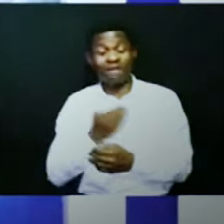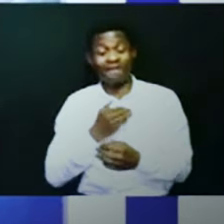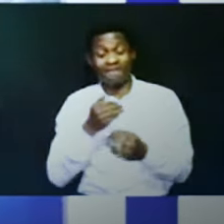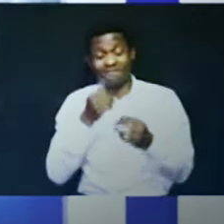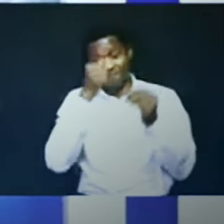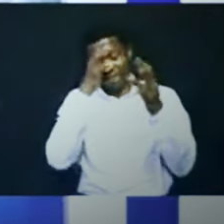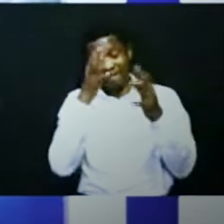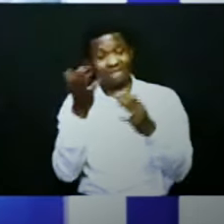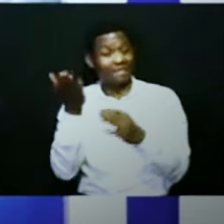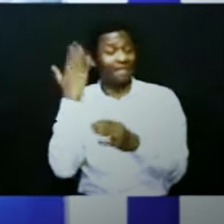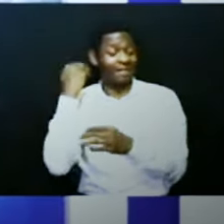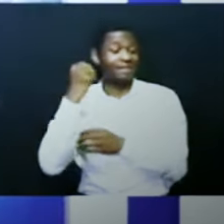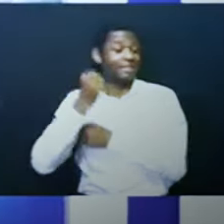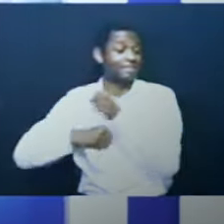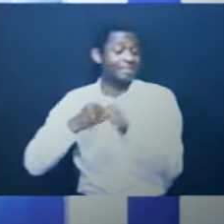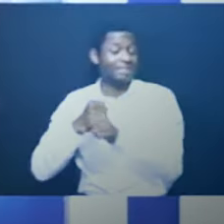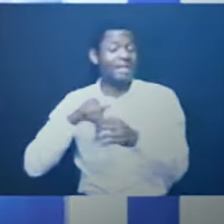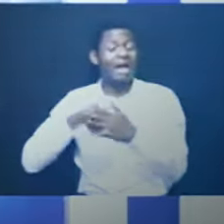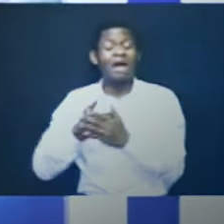Tell me.